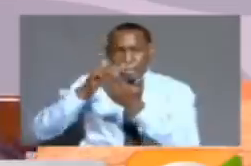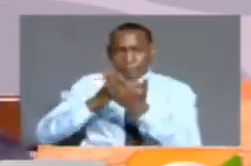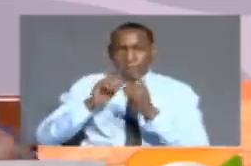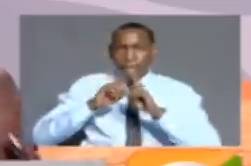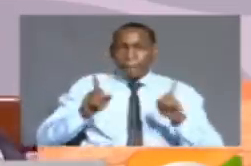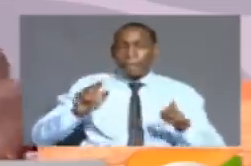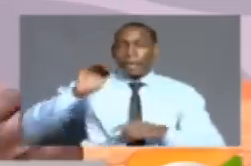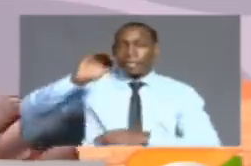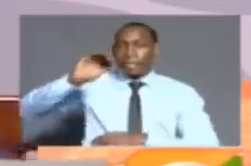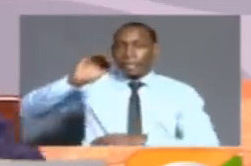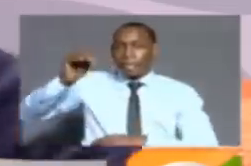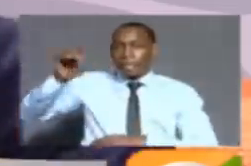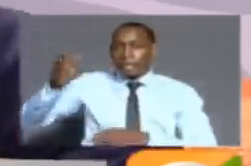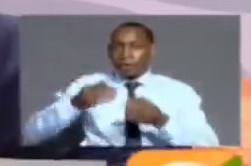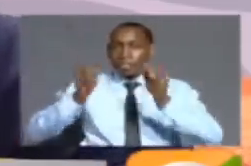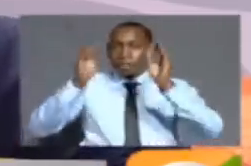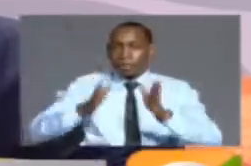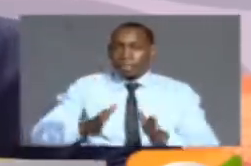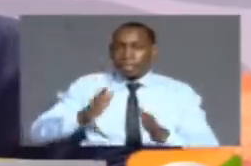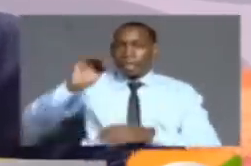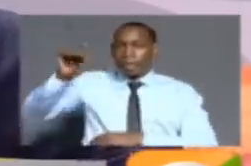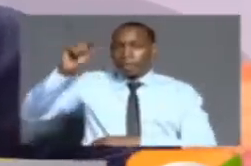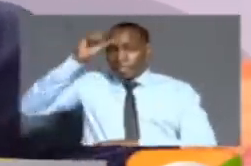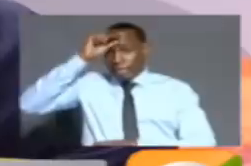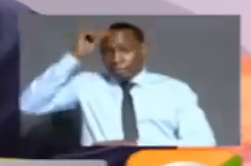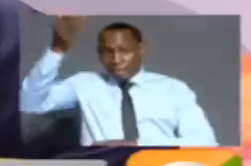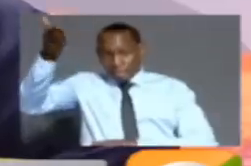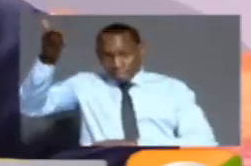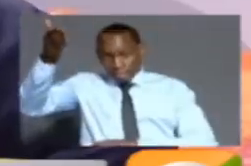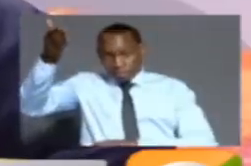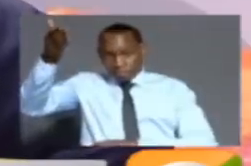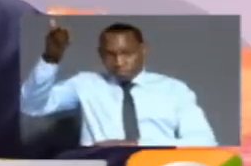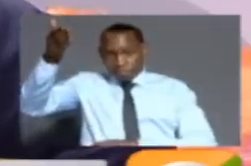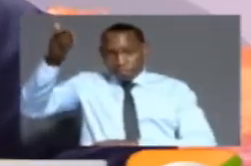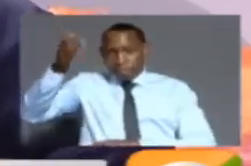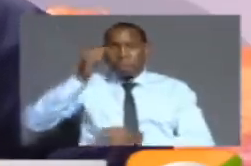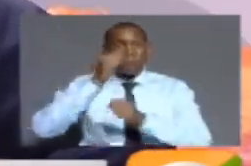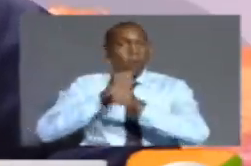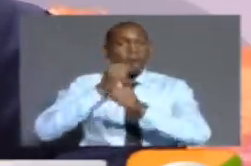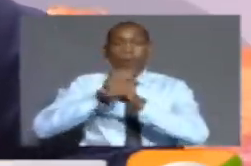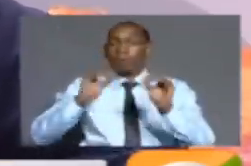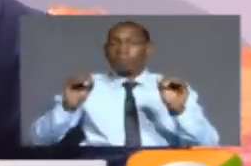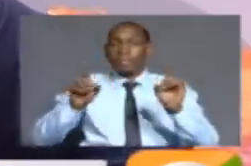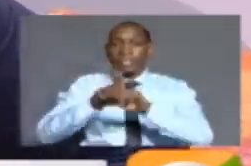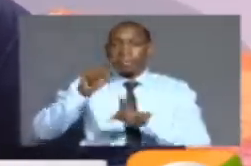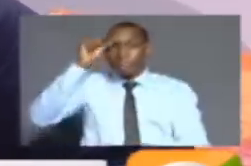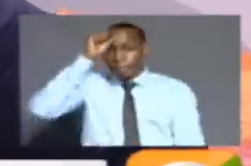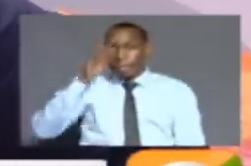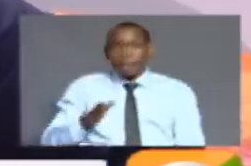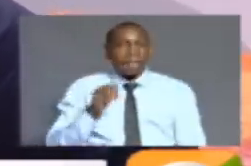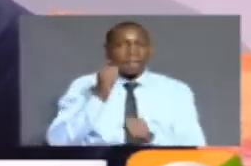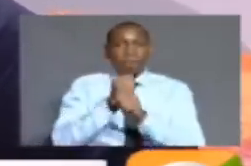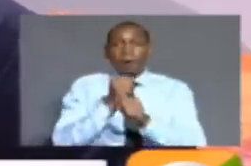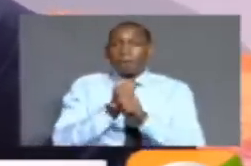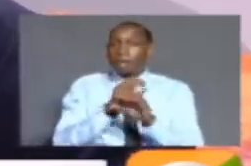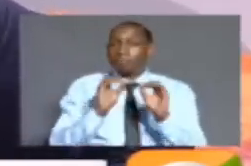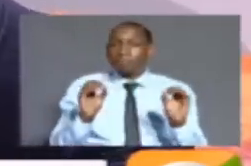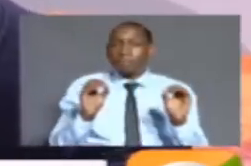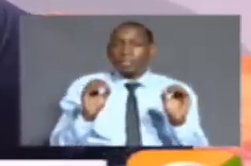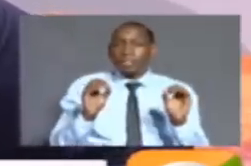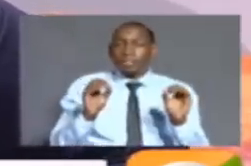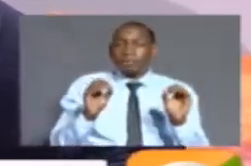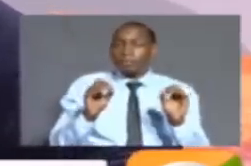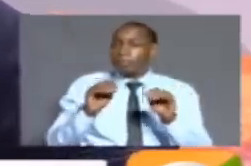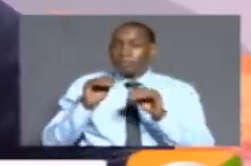the county officers in the county governments end up being so lazy, and the governors are not doing anything as well. They